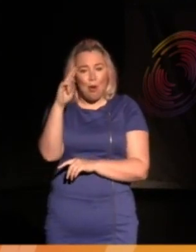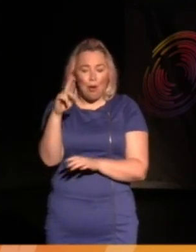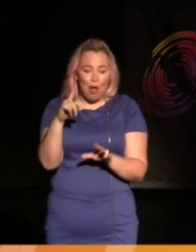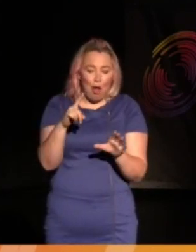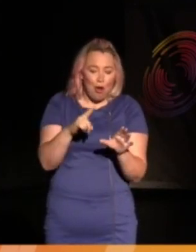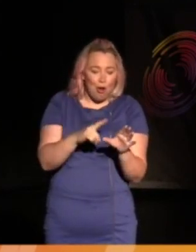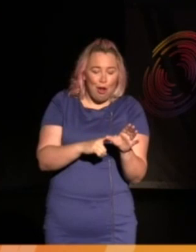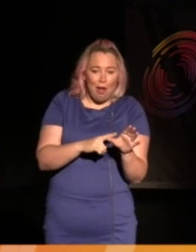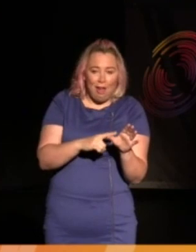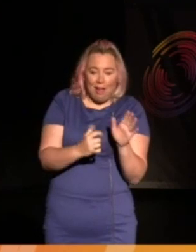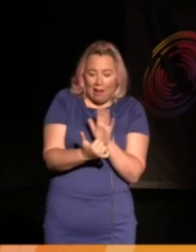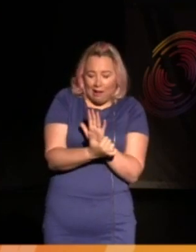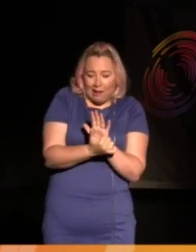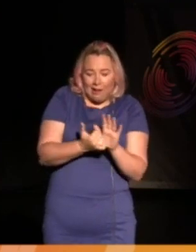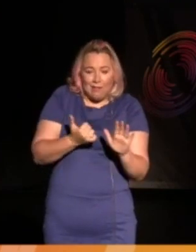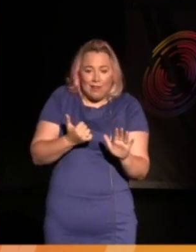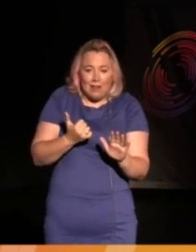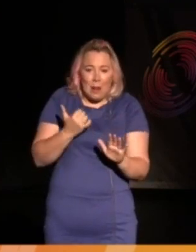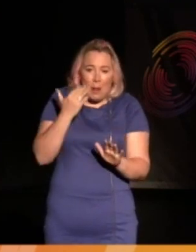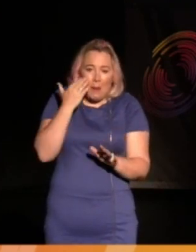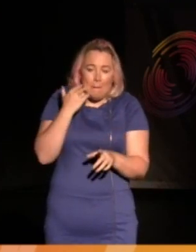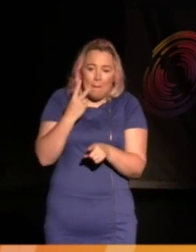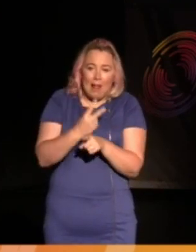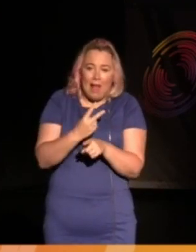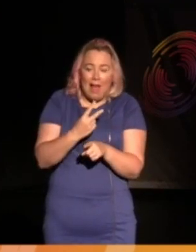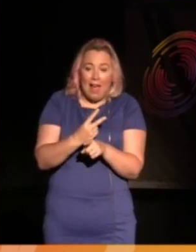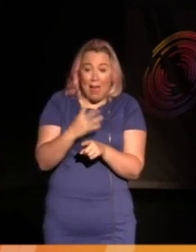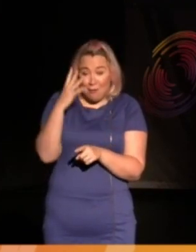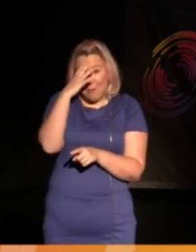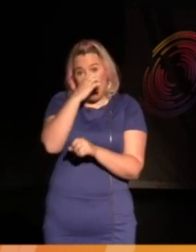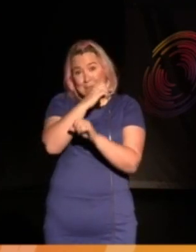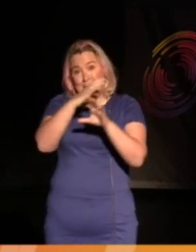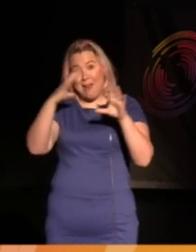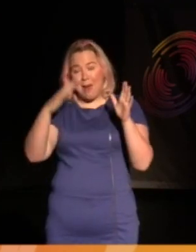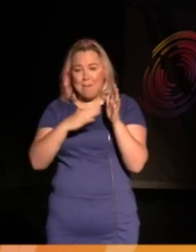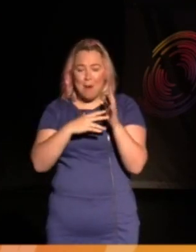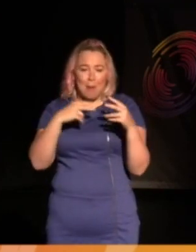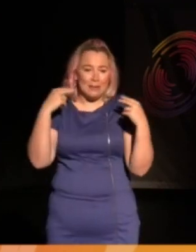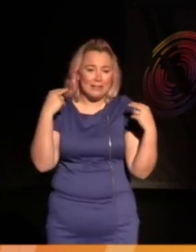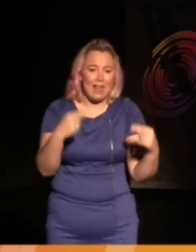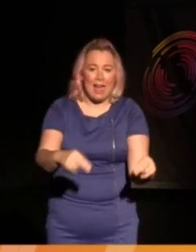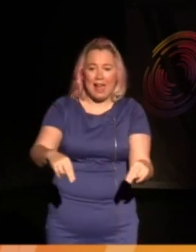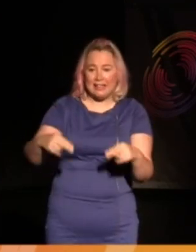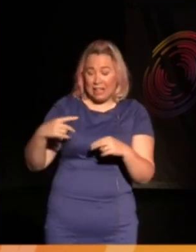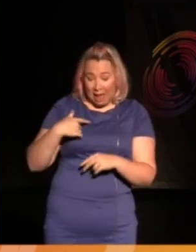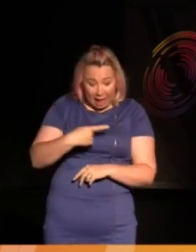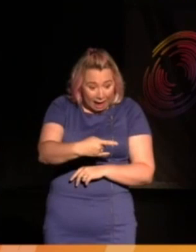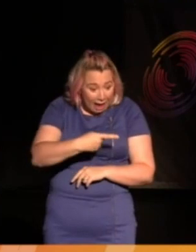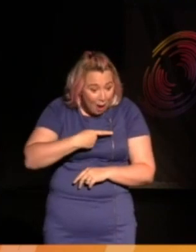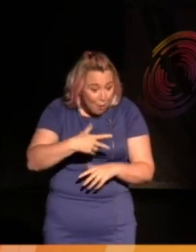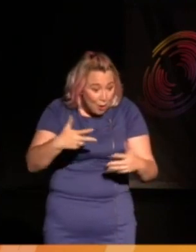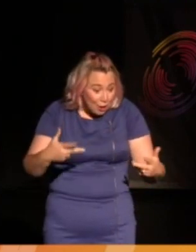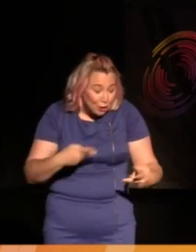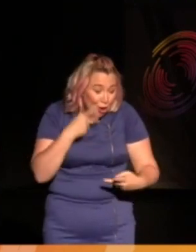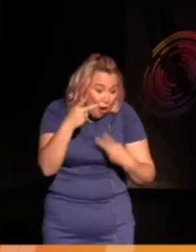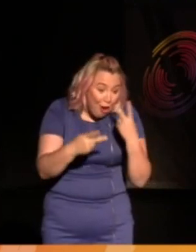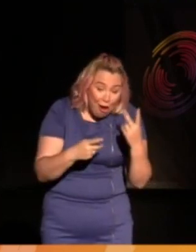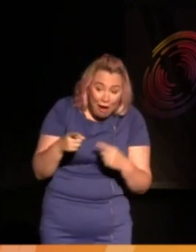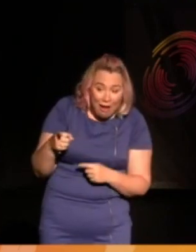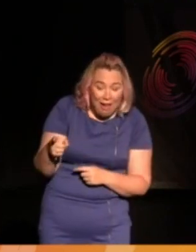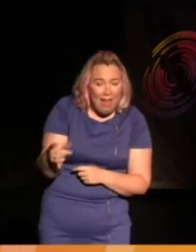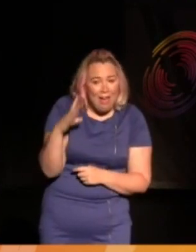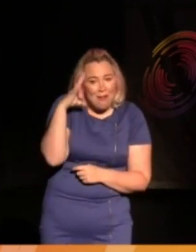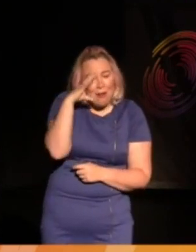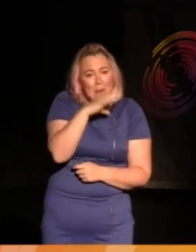feet on hers, and then dance us both around the living room. They're playing our song, she'd say. It was the